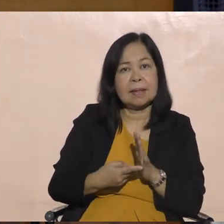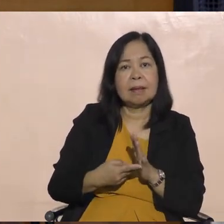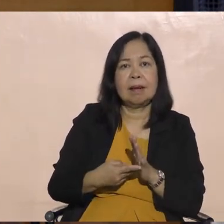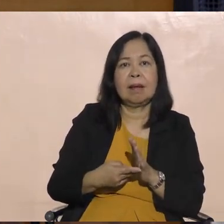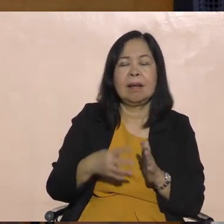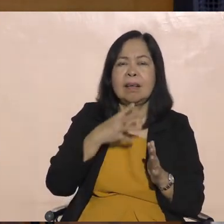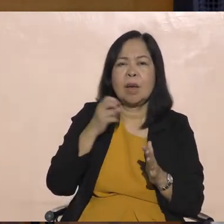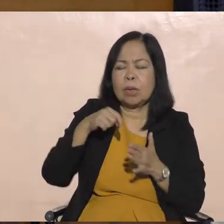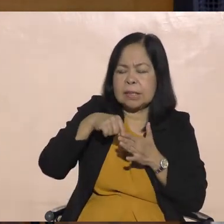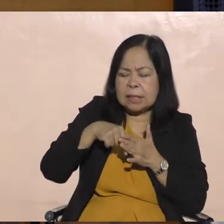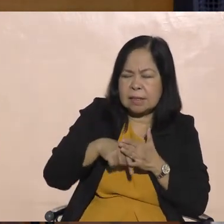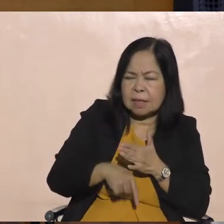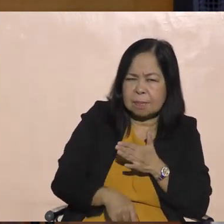indignant.